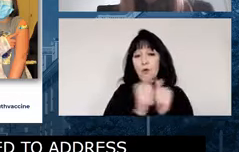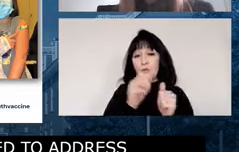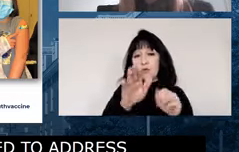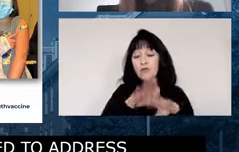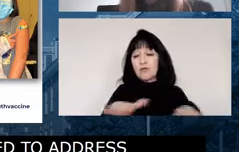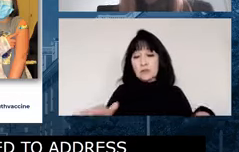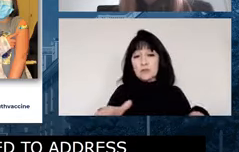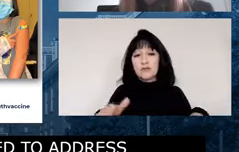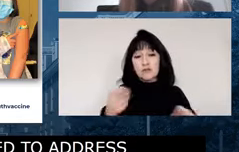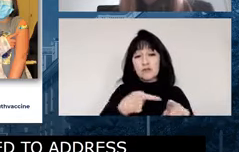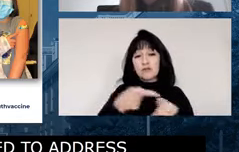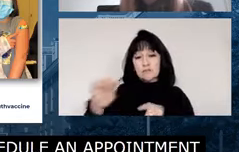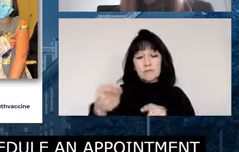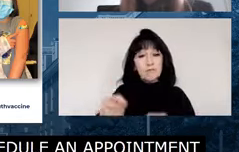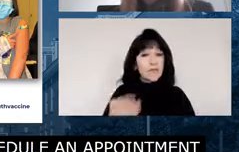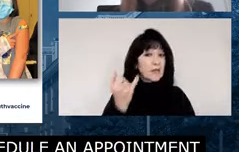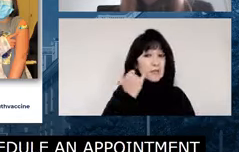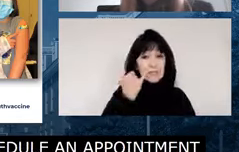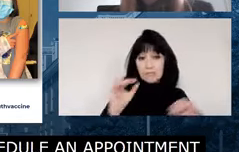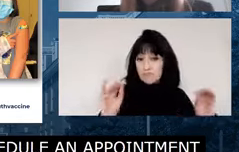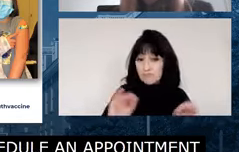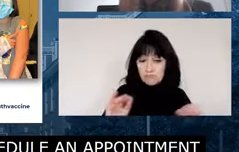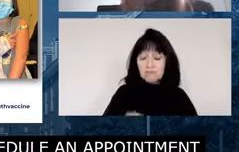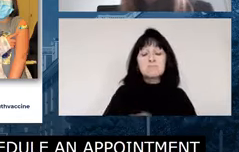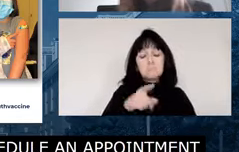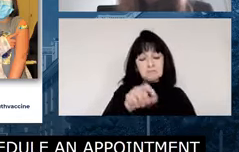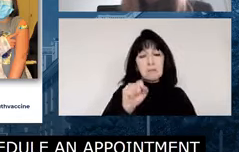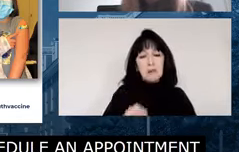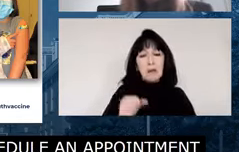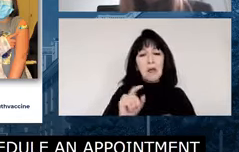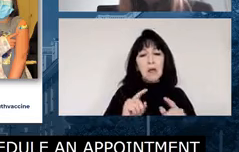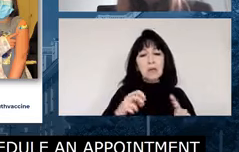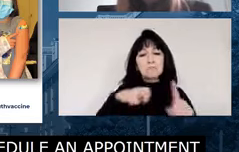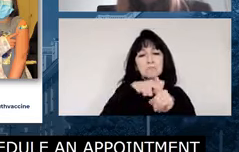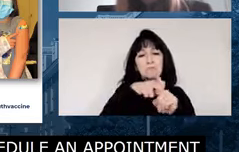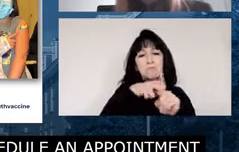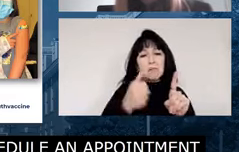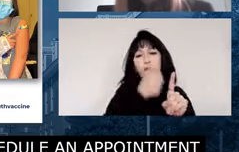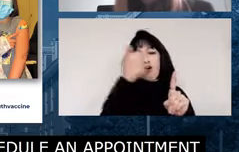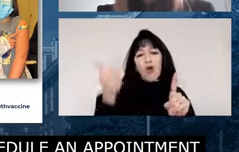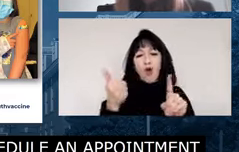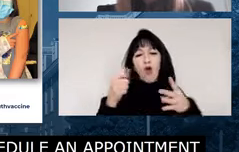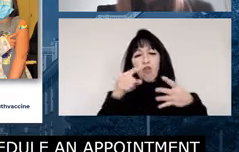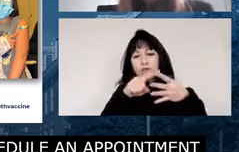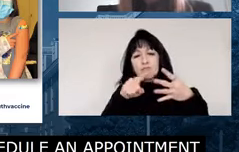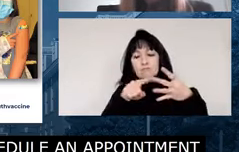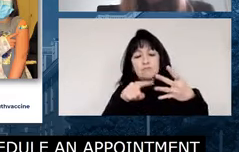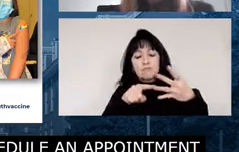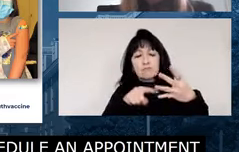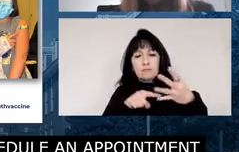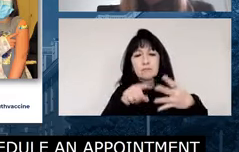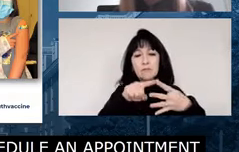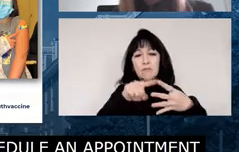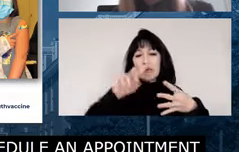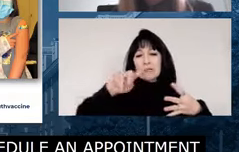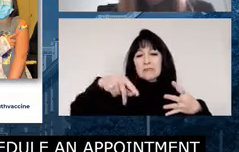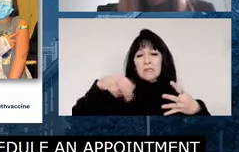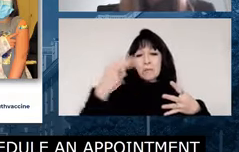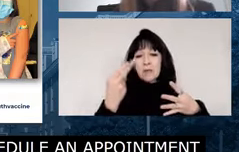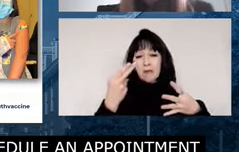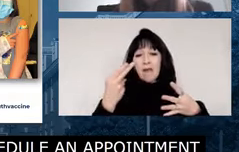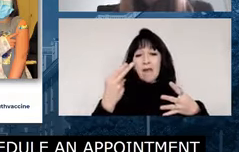other places in the state where you can get your child vaccinated as well, like our DPH sites and